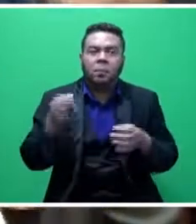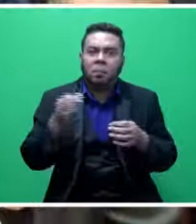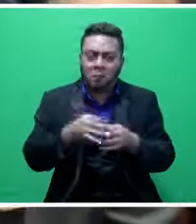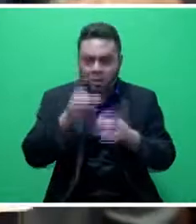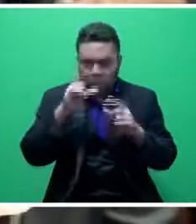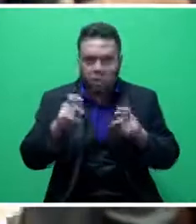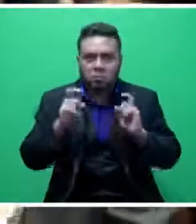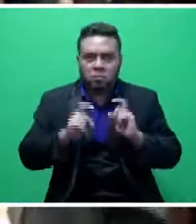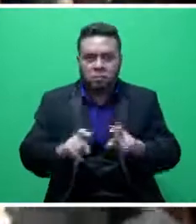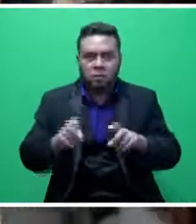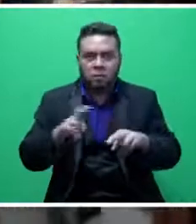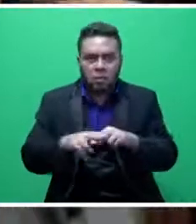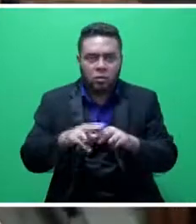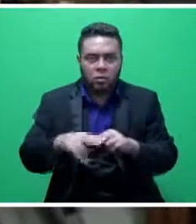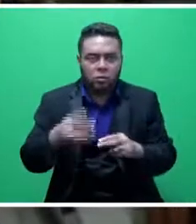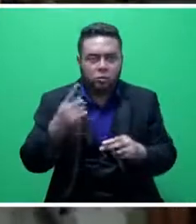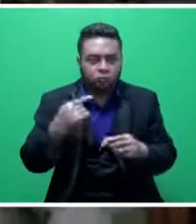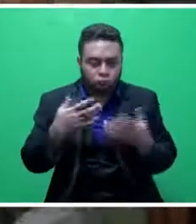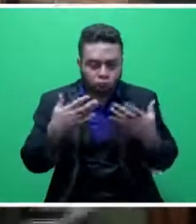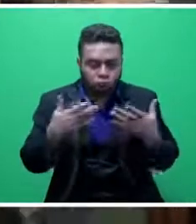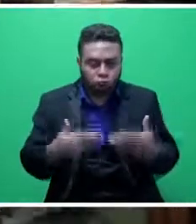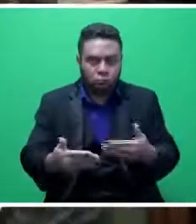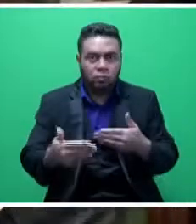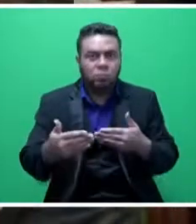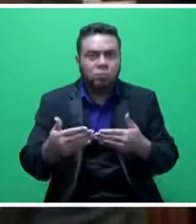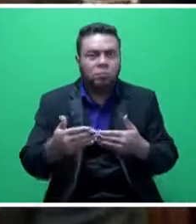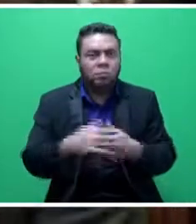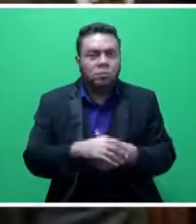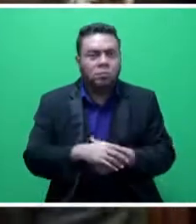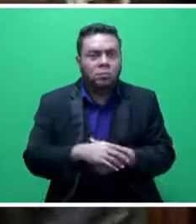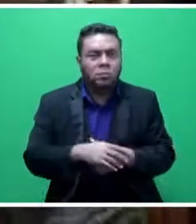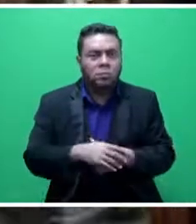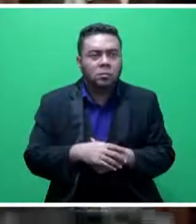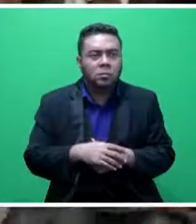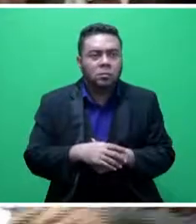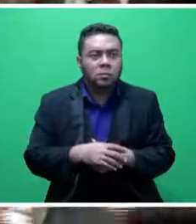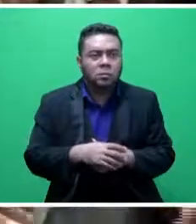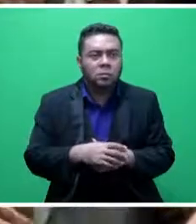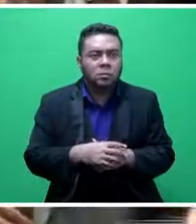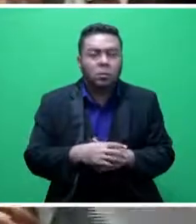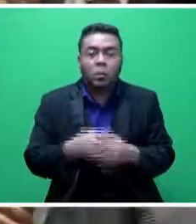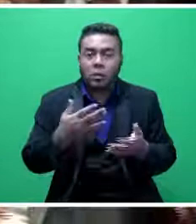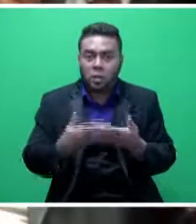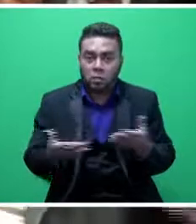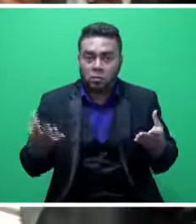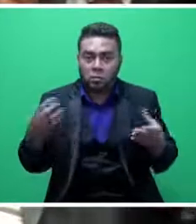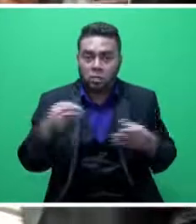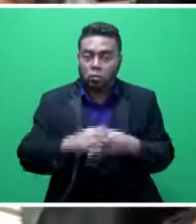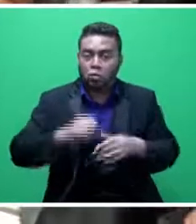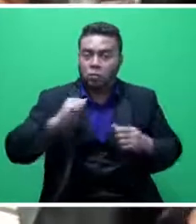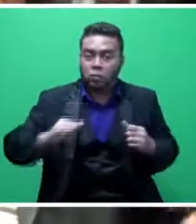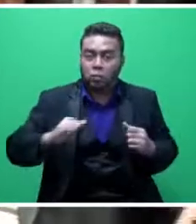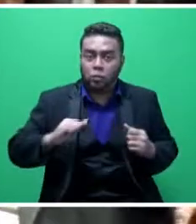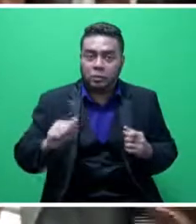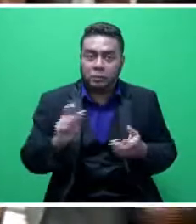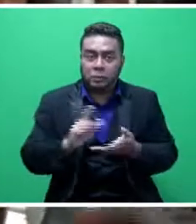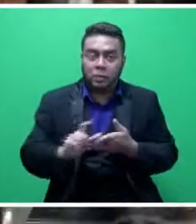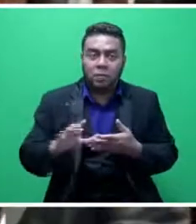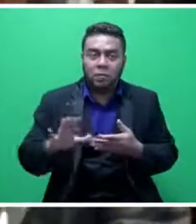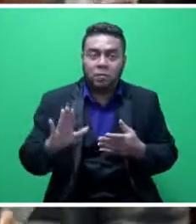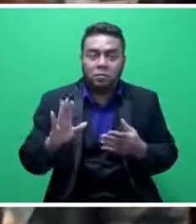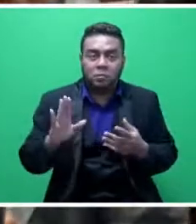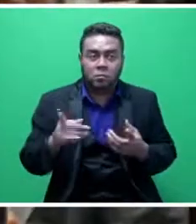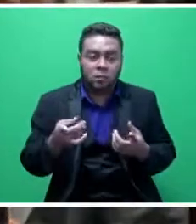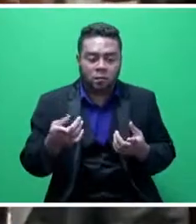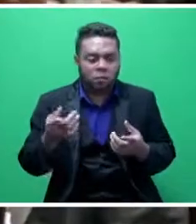in Fijian waters. With this proposed amendment, proper officers will now be empowered to refuse clearance if the master of ship or aircraft fails